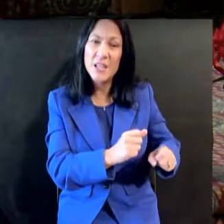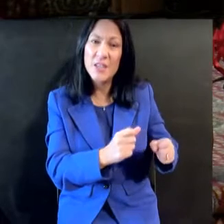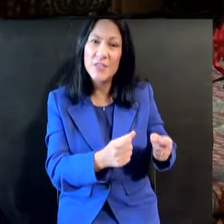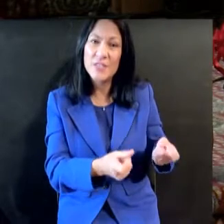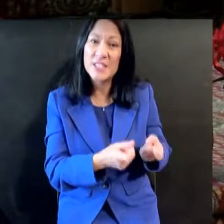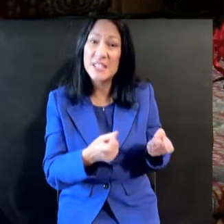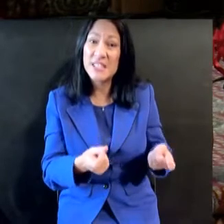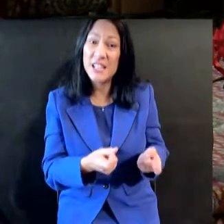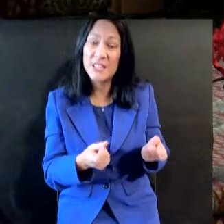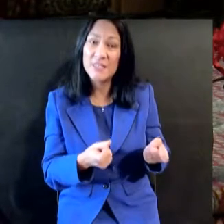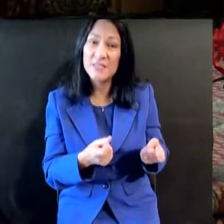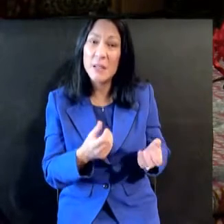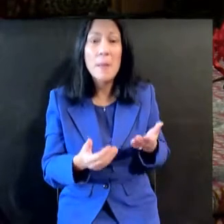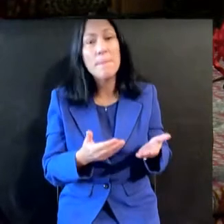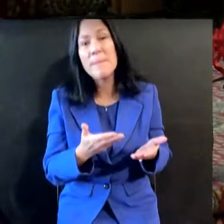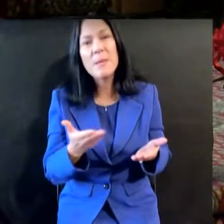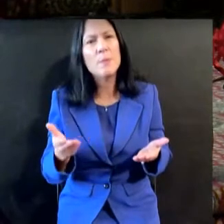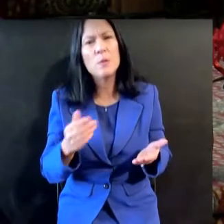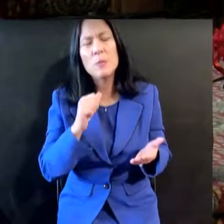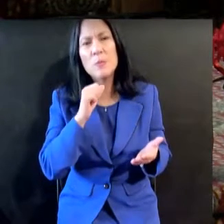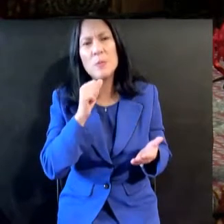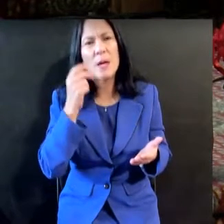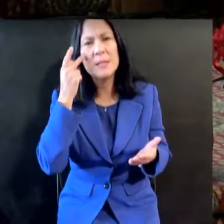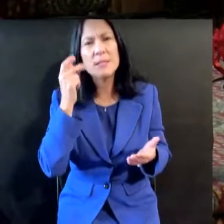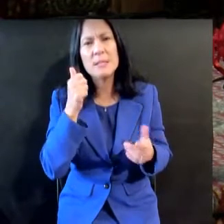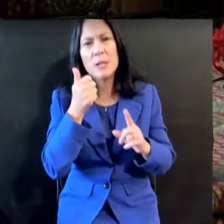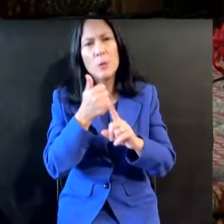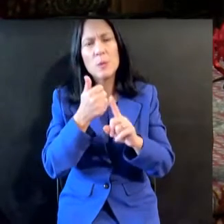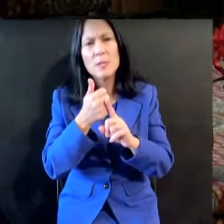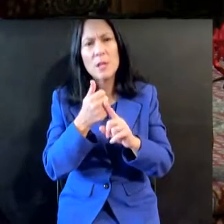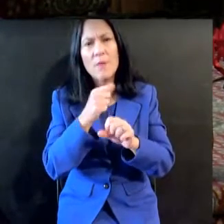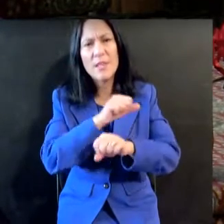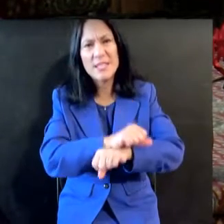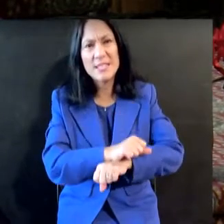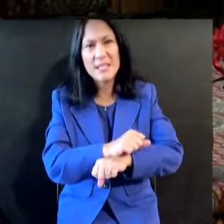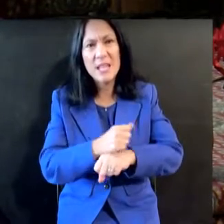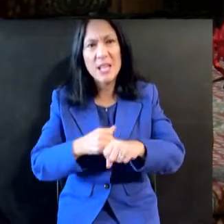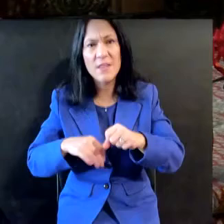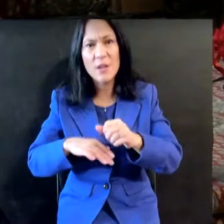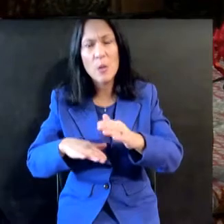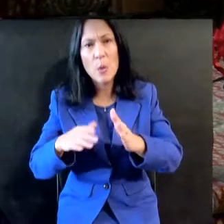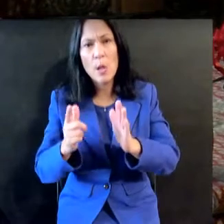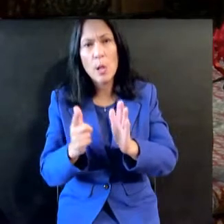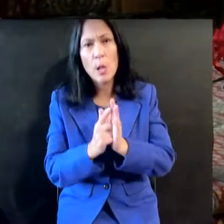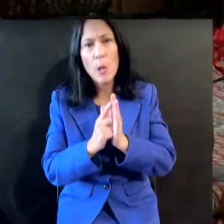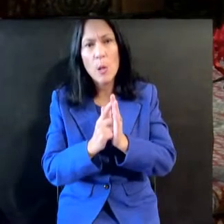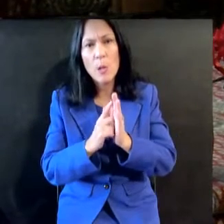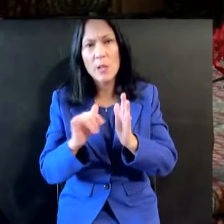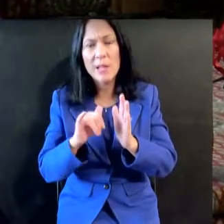You may have never seen yourself as slave under the law as ancient Israel.